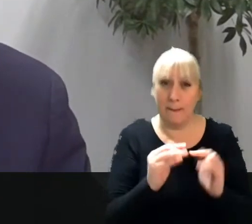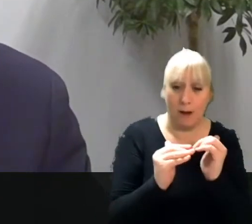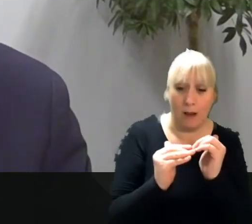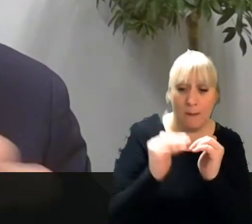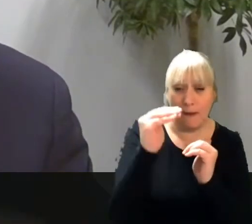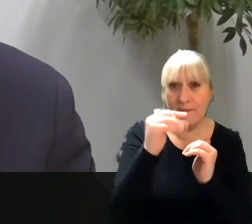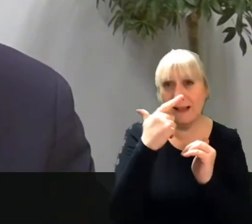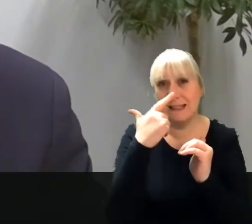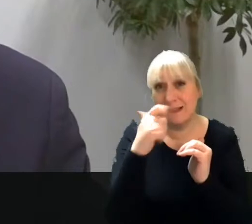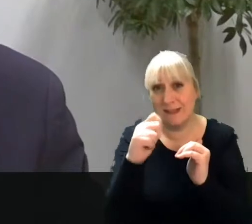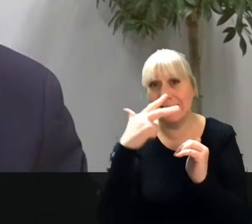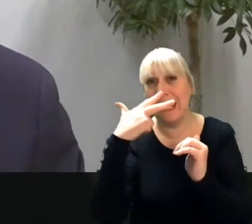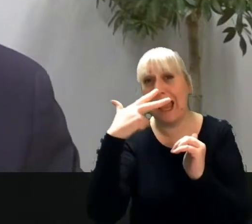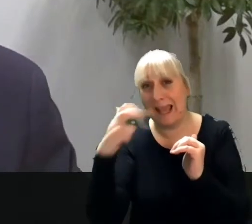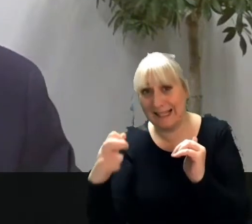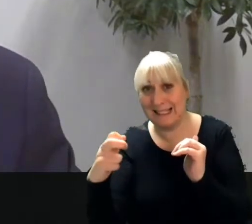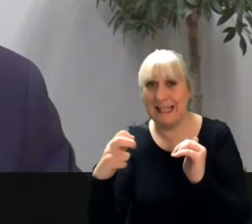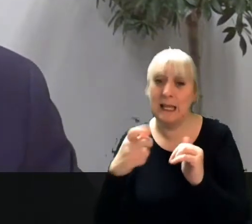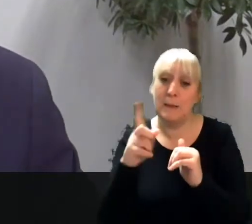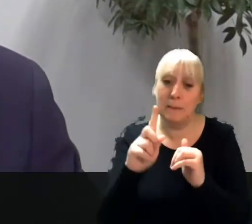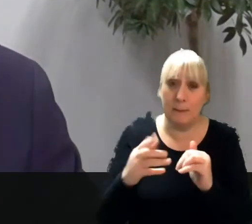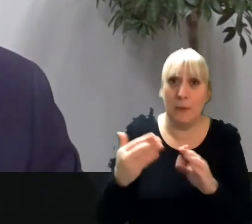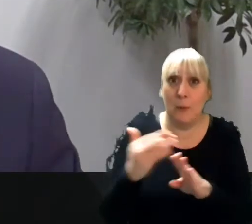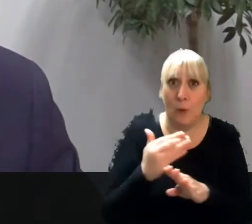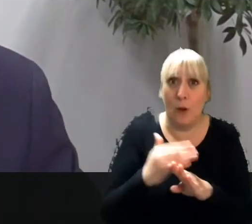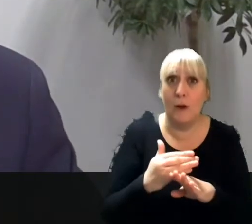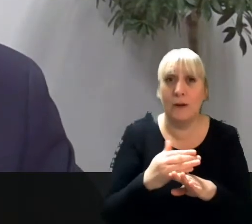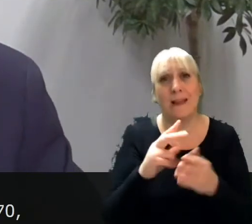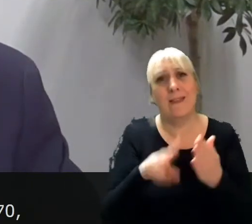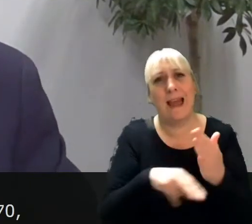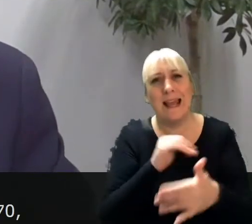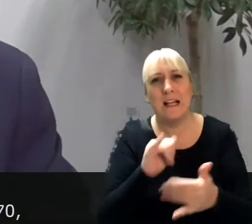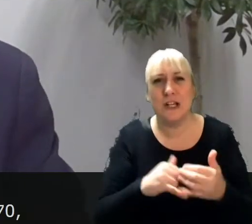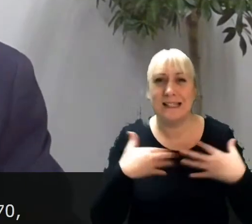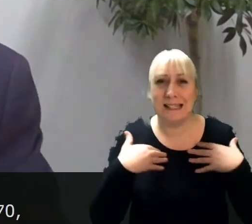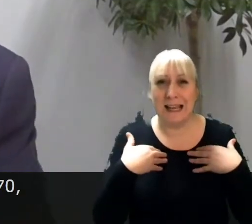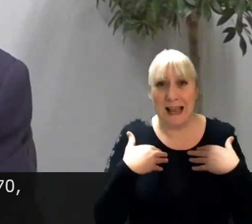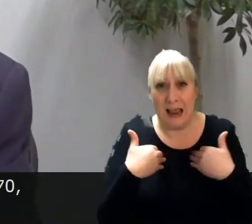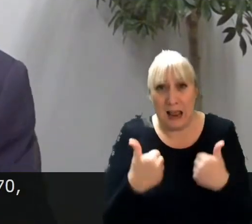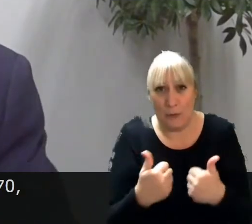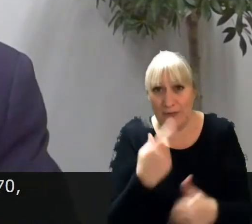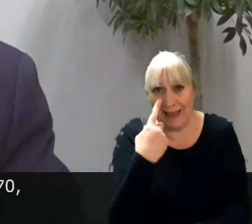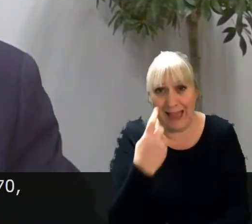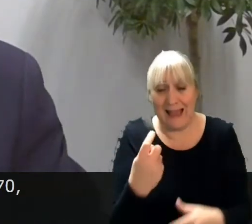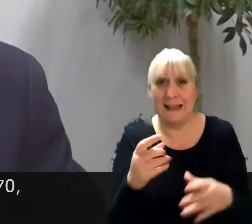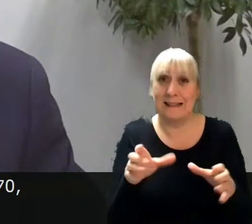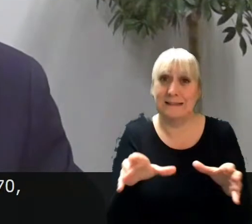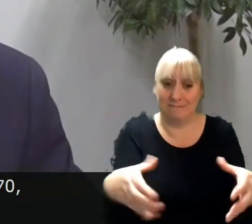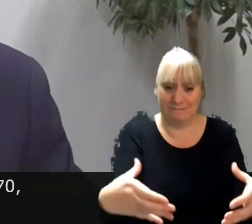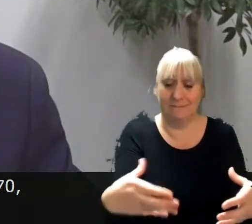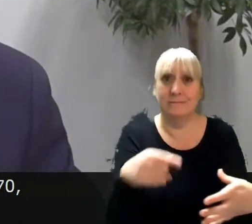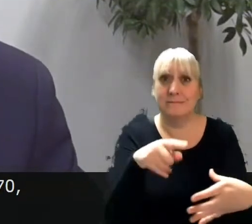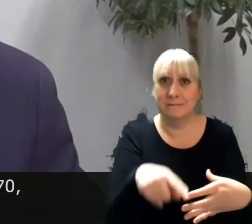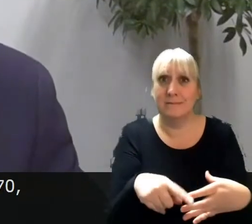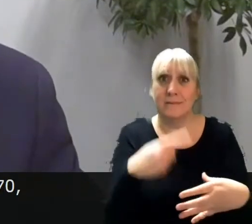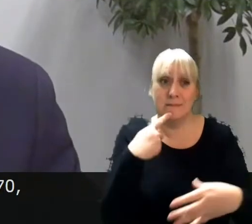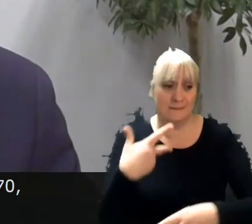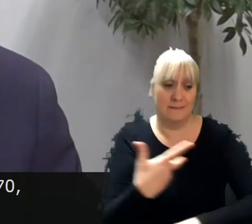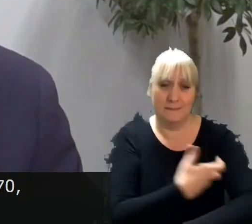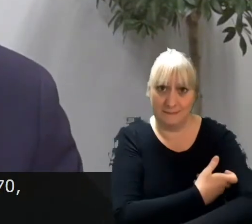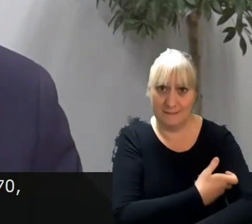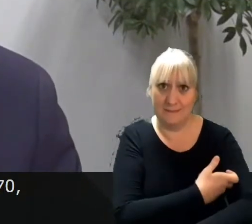who work in the NHS and care sector, those who are clinically extremely vulnerable have received the vaccine. And so we're lobbying the government and this joint committee to